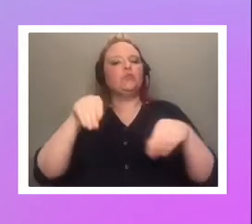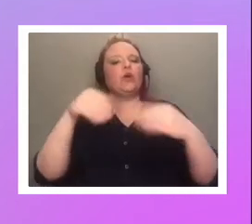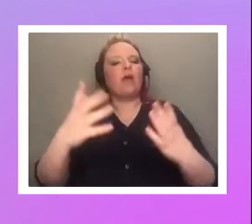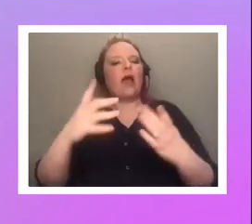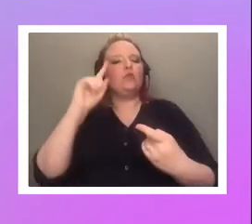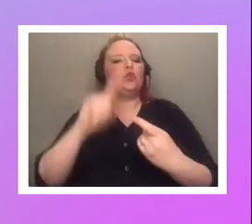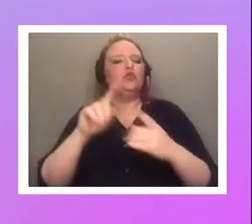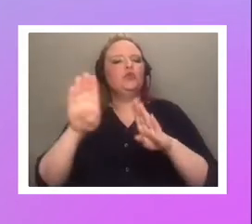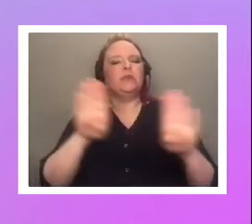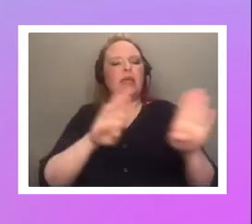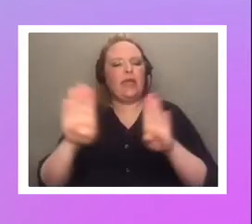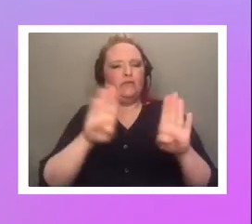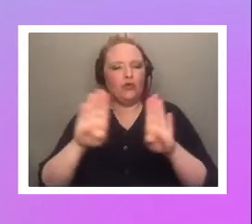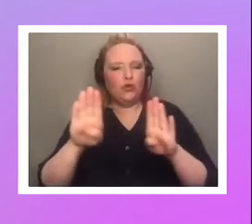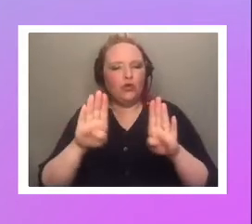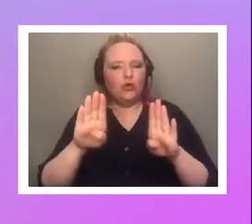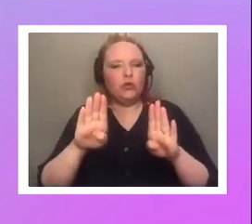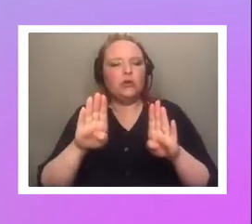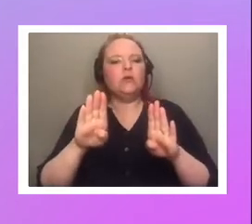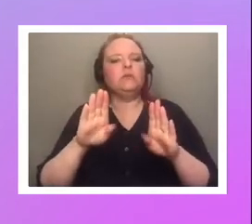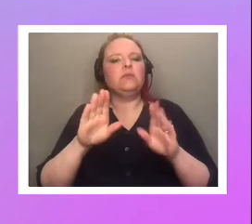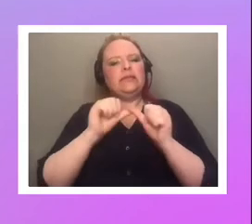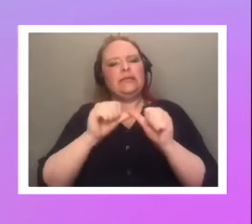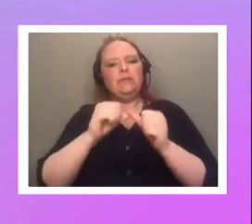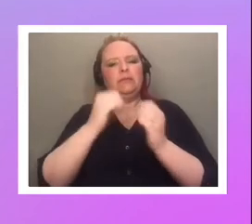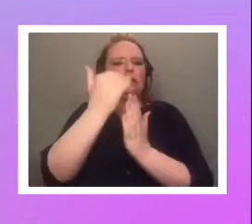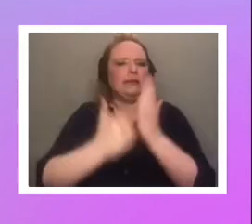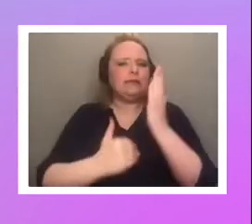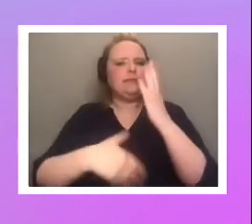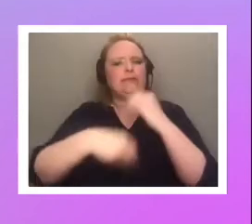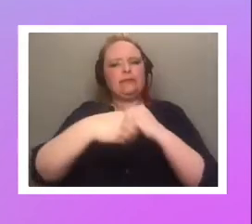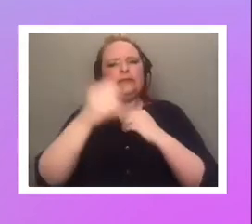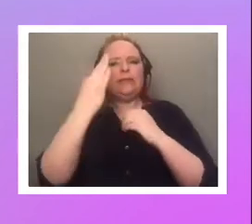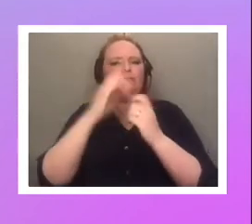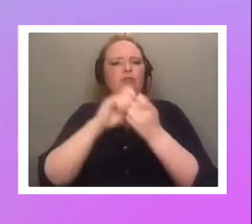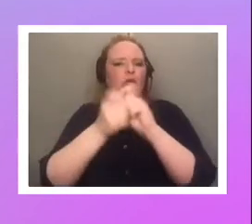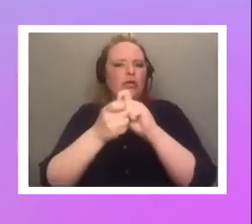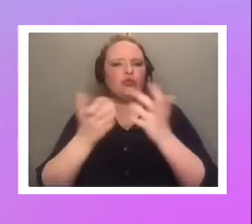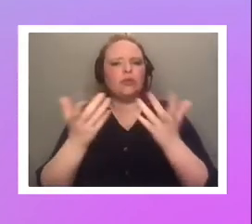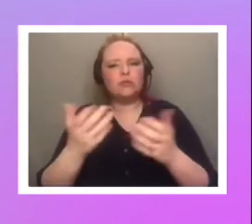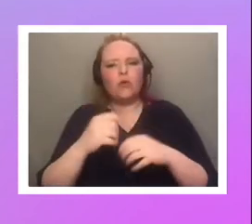reduced behavior and, you know, just keep listening to that if it changes. So